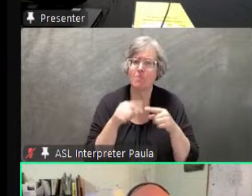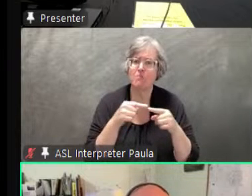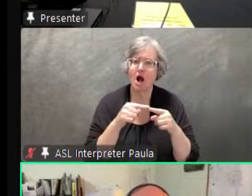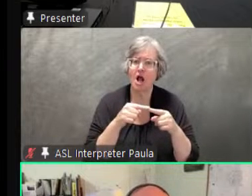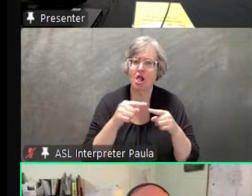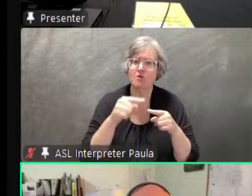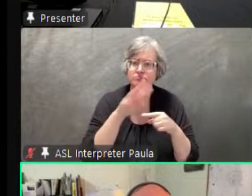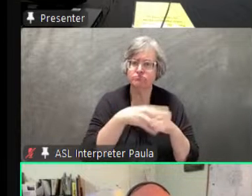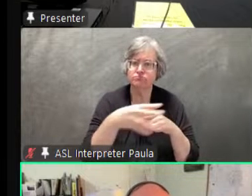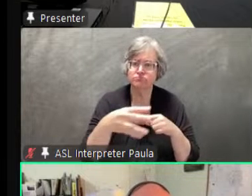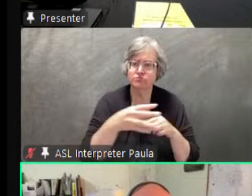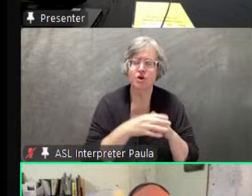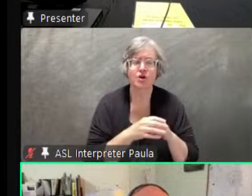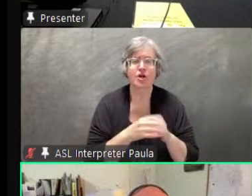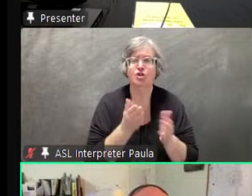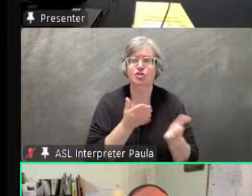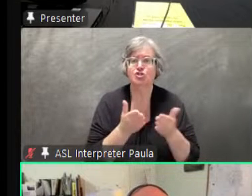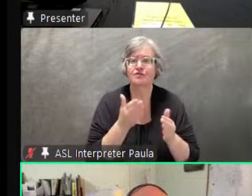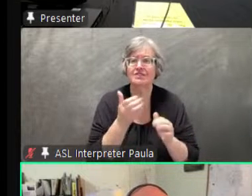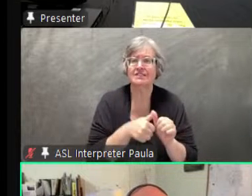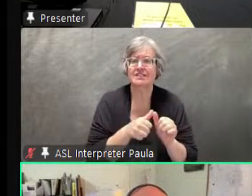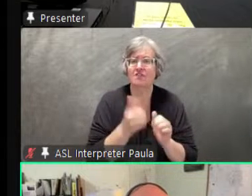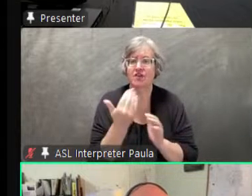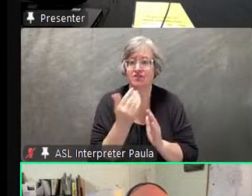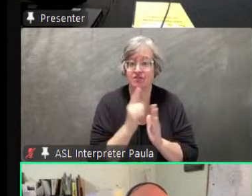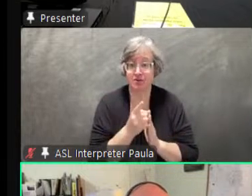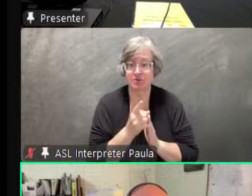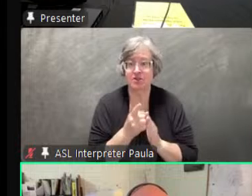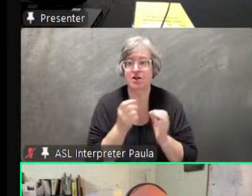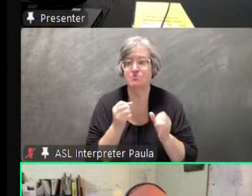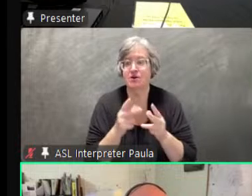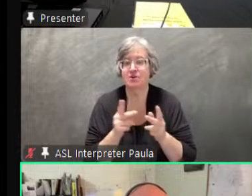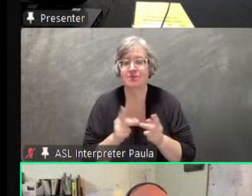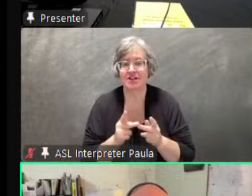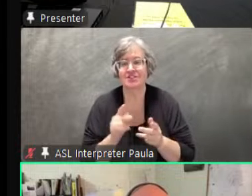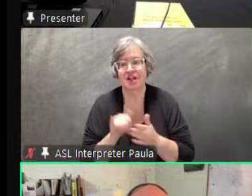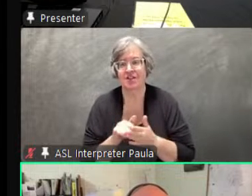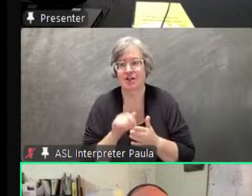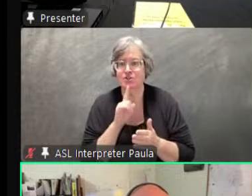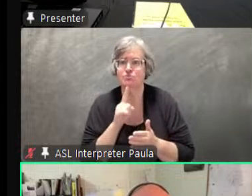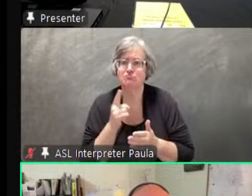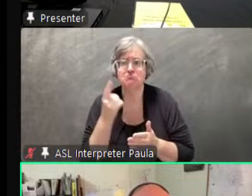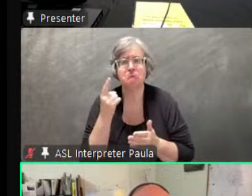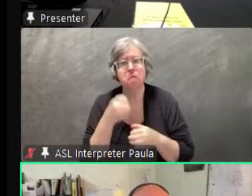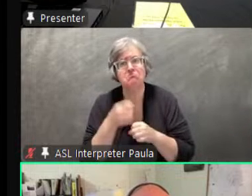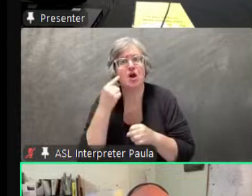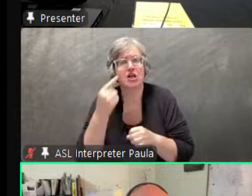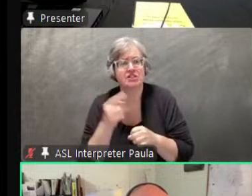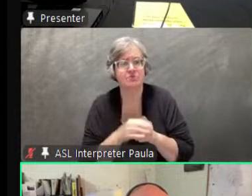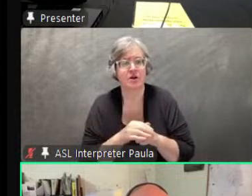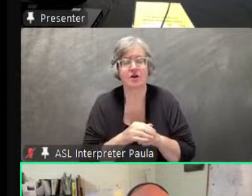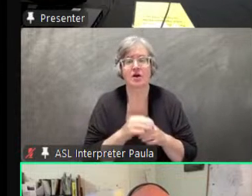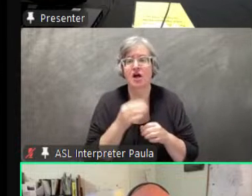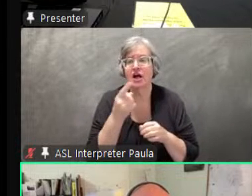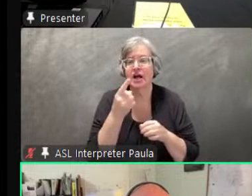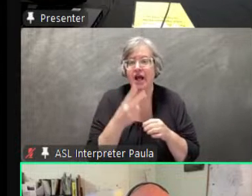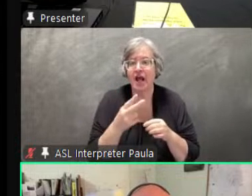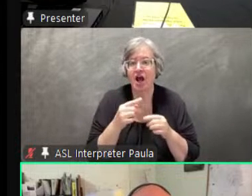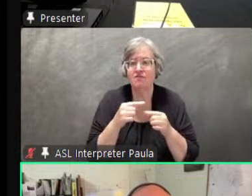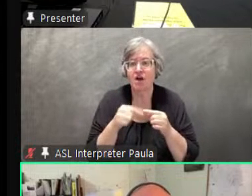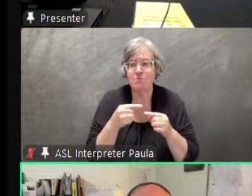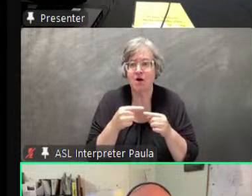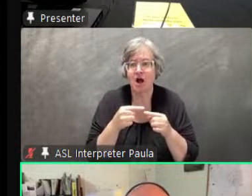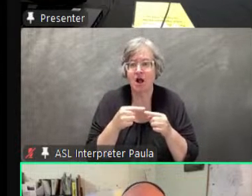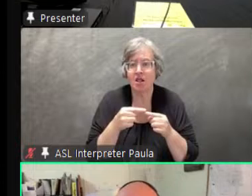of services every 15 minutes. There are lots of places, and this is very sensible, where on the half-mile streets, there's a